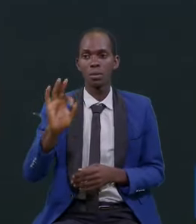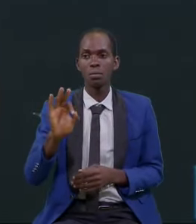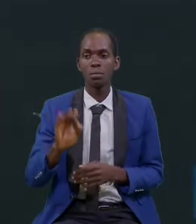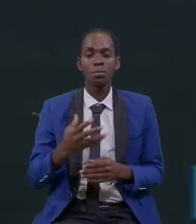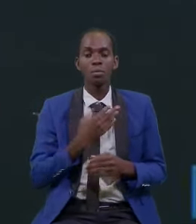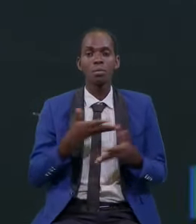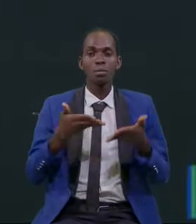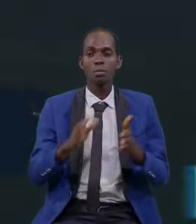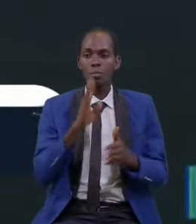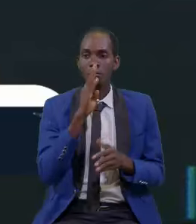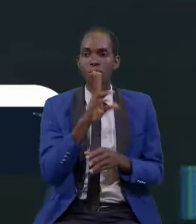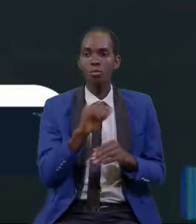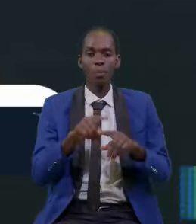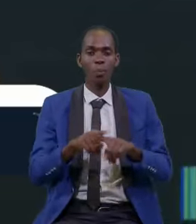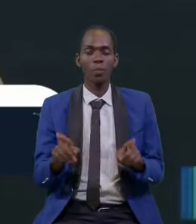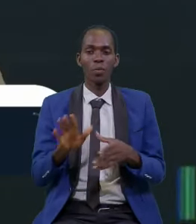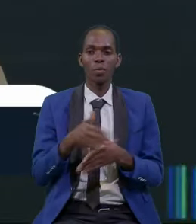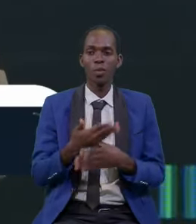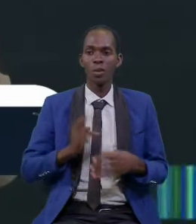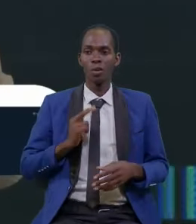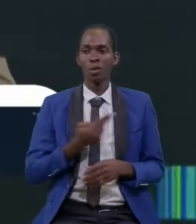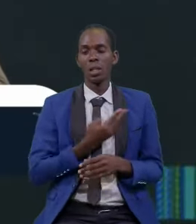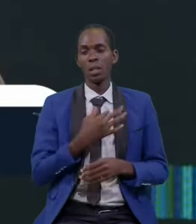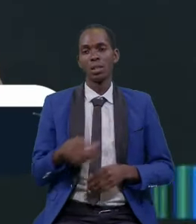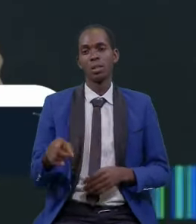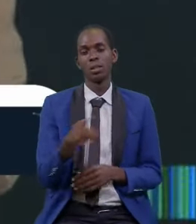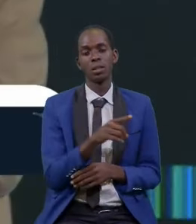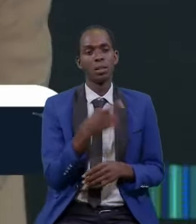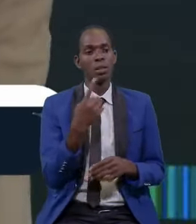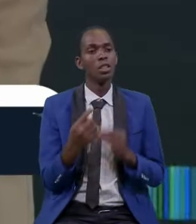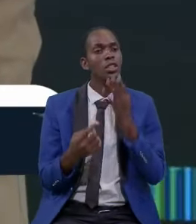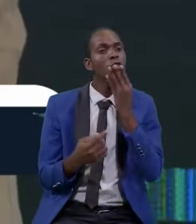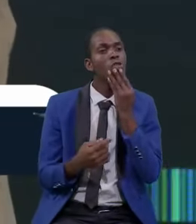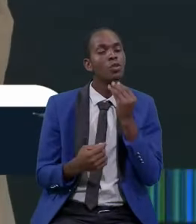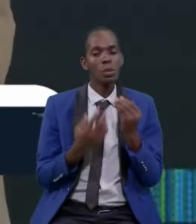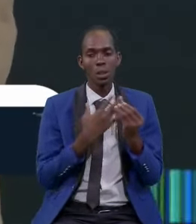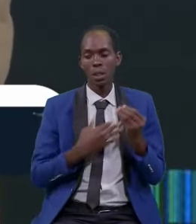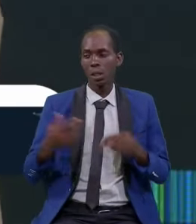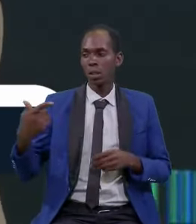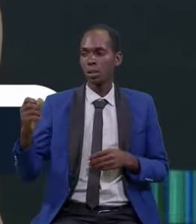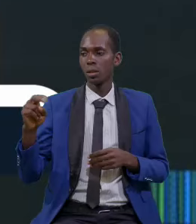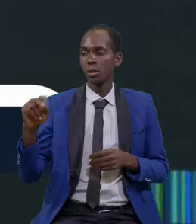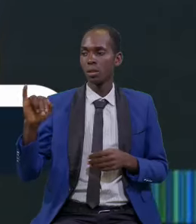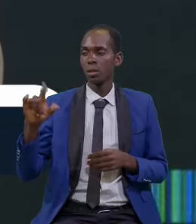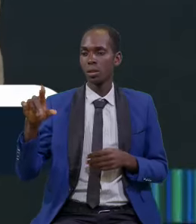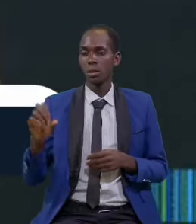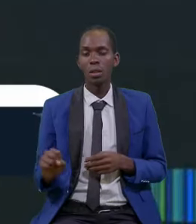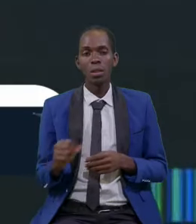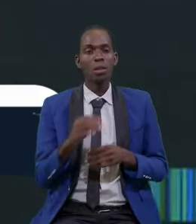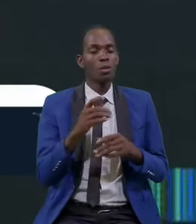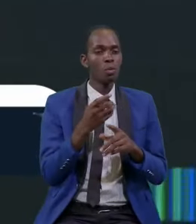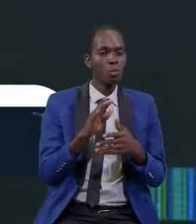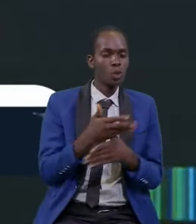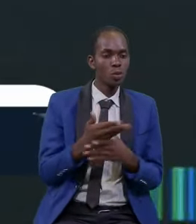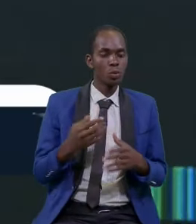them, between us Jews and the Gentiles, and between us apostles and the rest of the body, between the